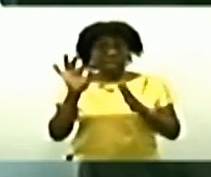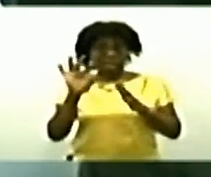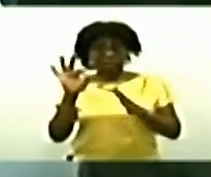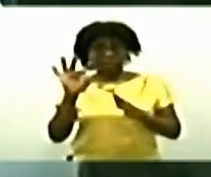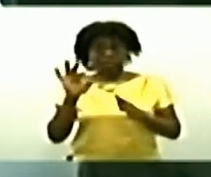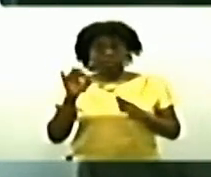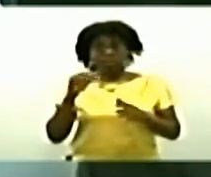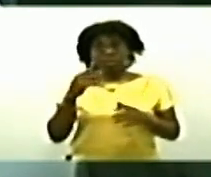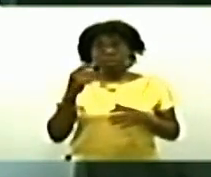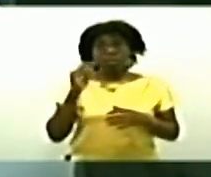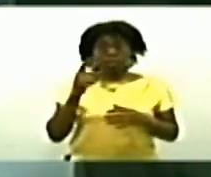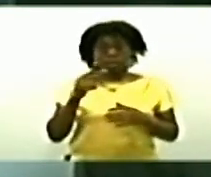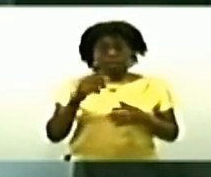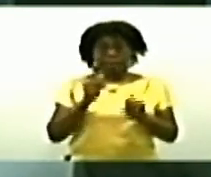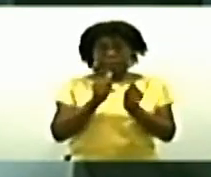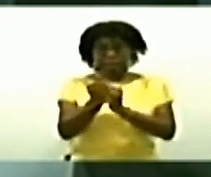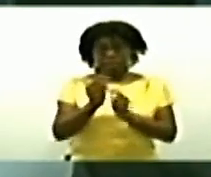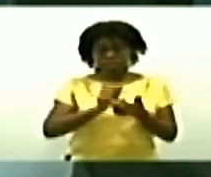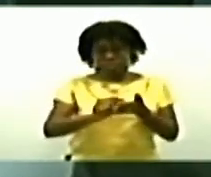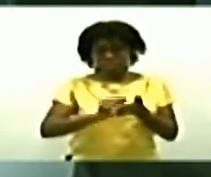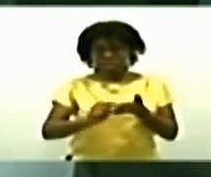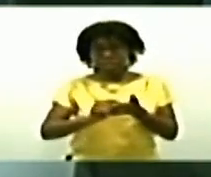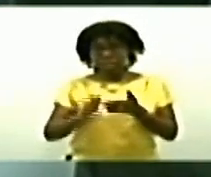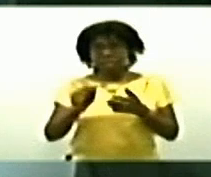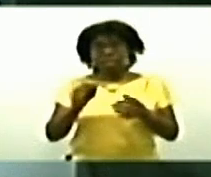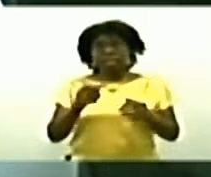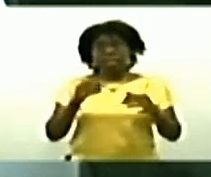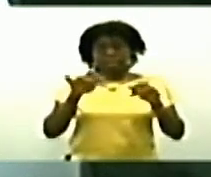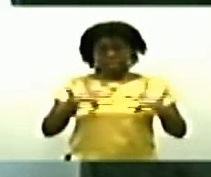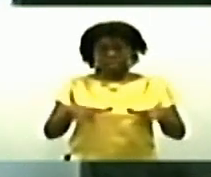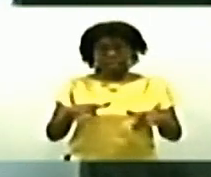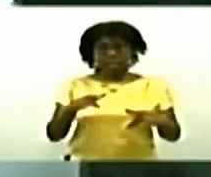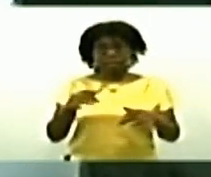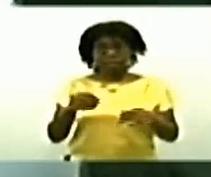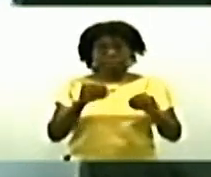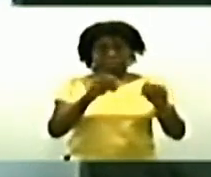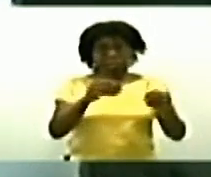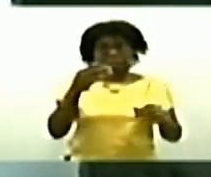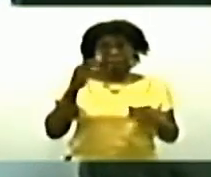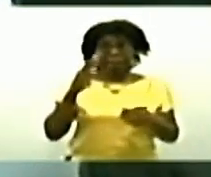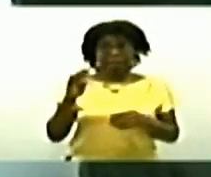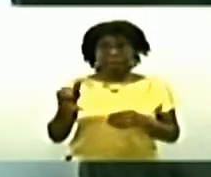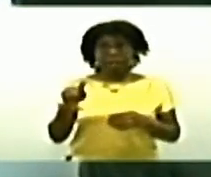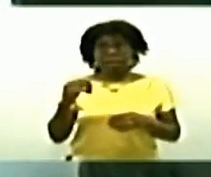written examination set by the Commissioner of Police.